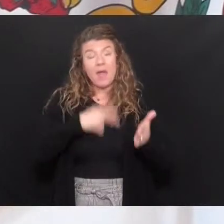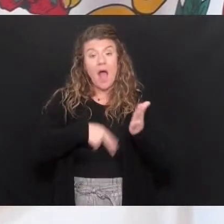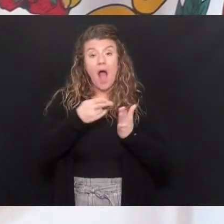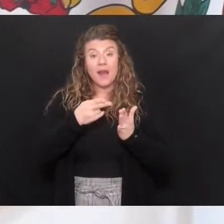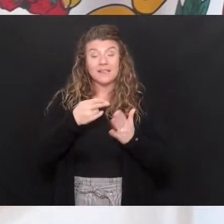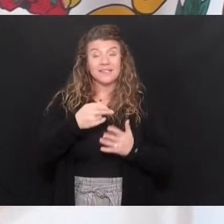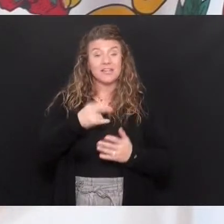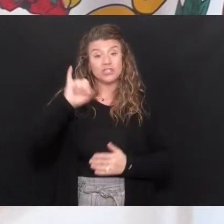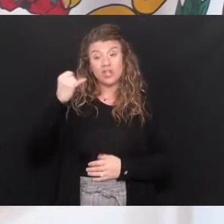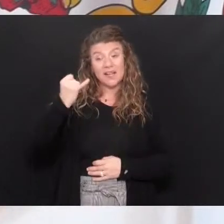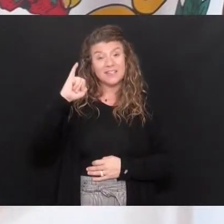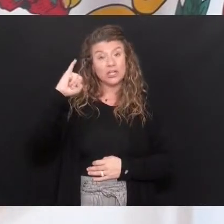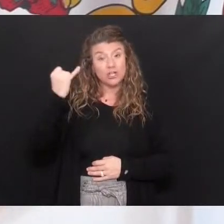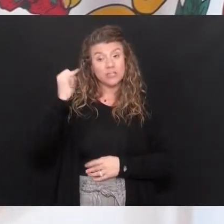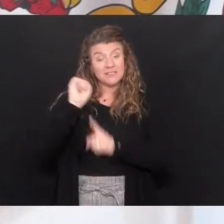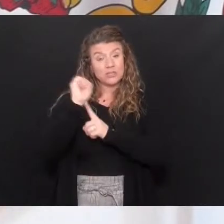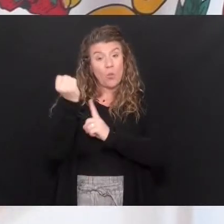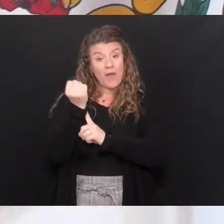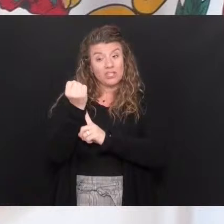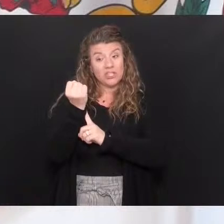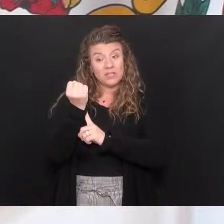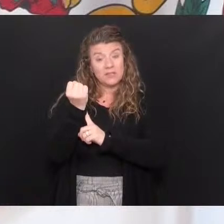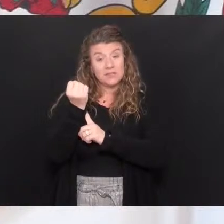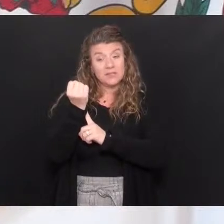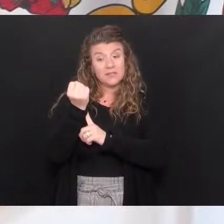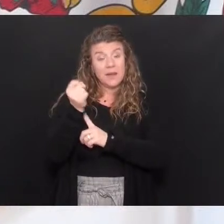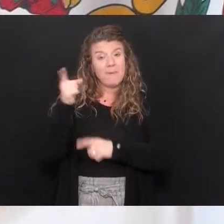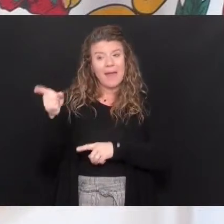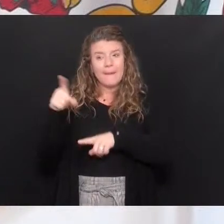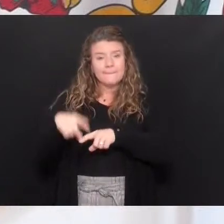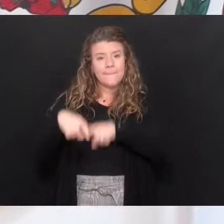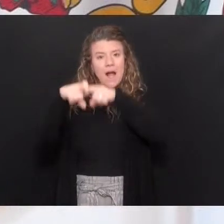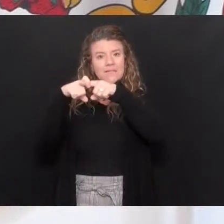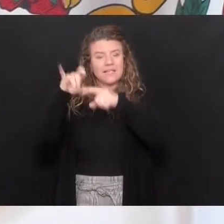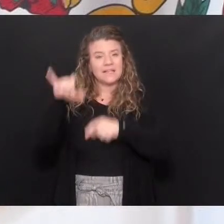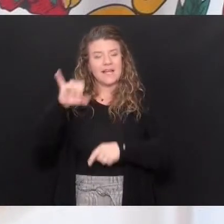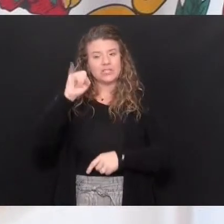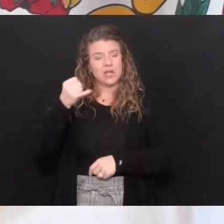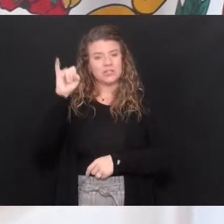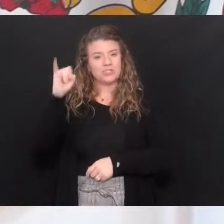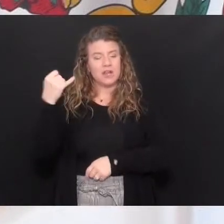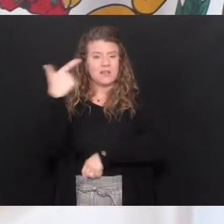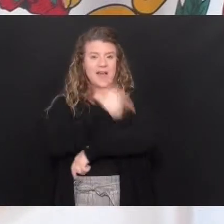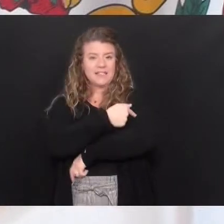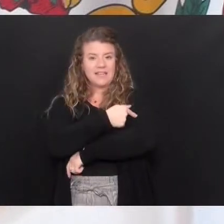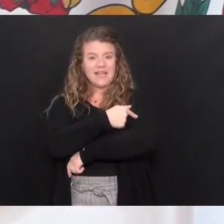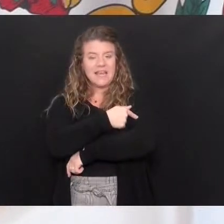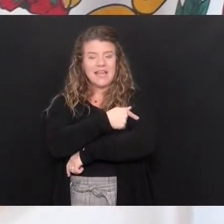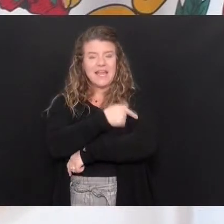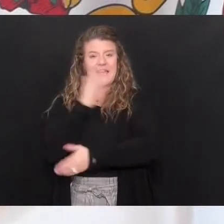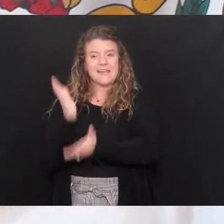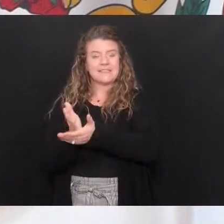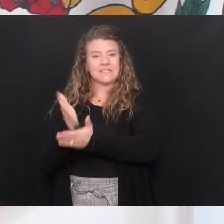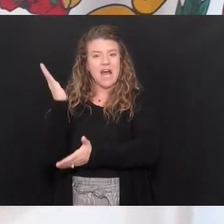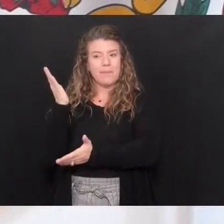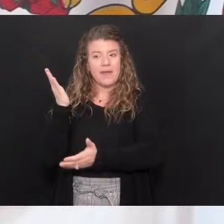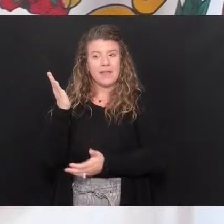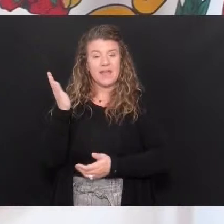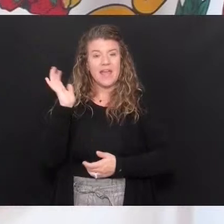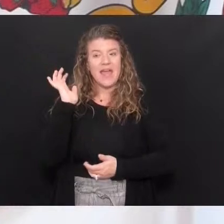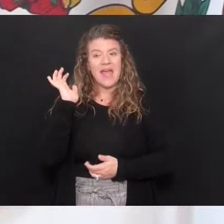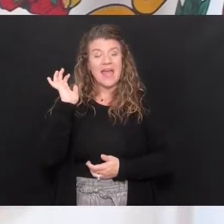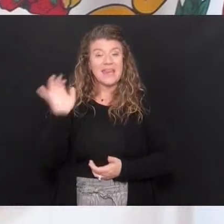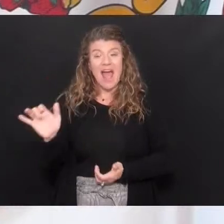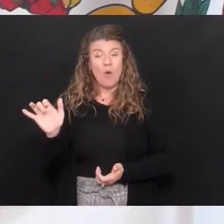the Johnson & Johnson situation, by them pausing the Johnson & Johnson vaccine and pulling it off the shelf, not that we